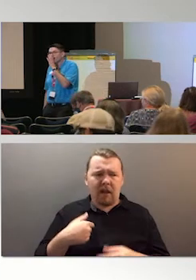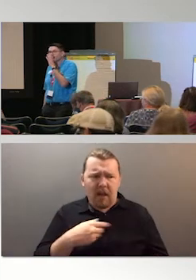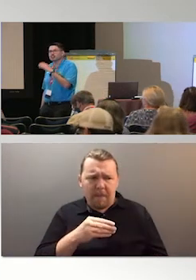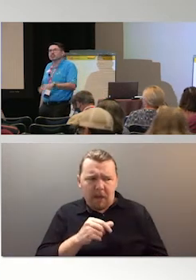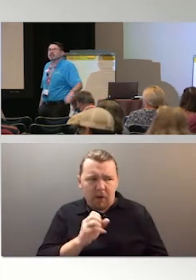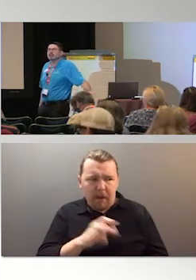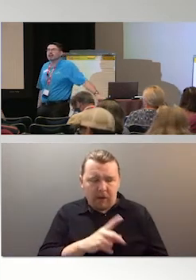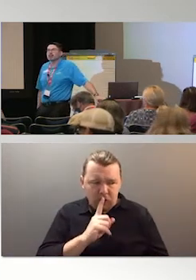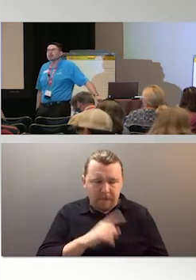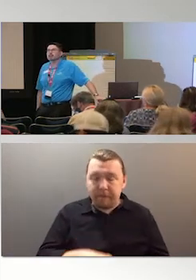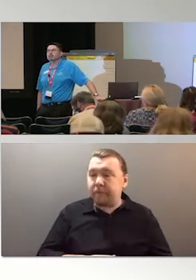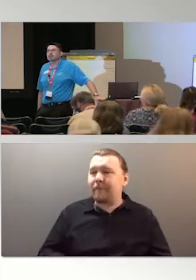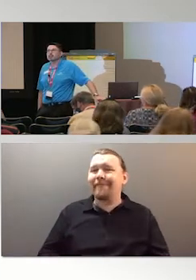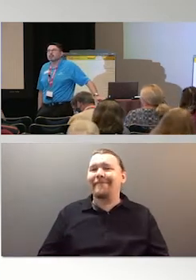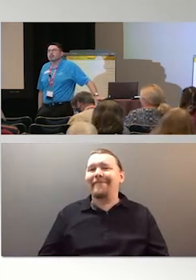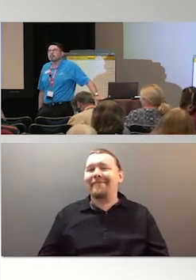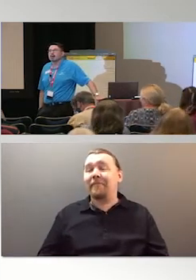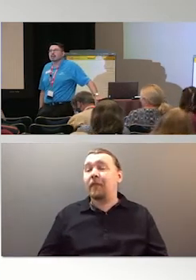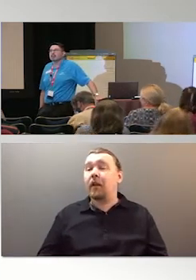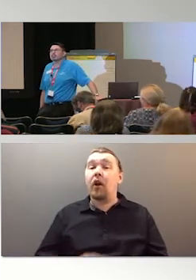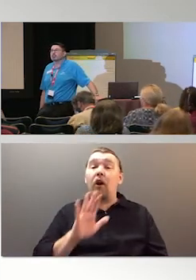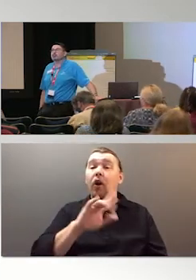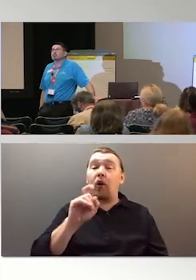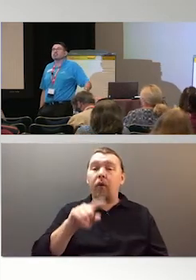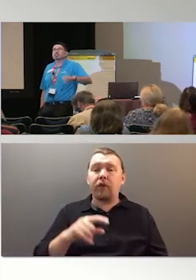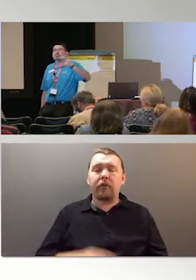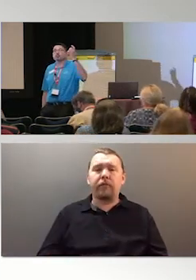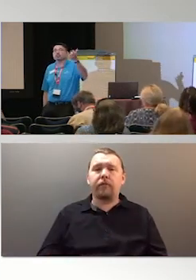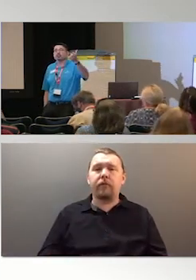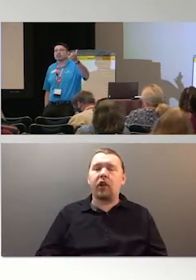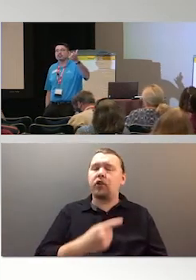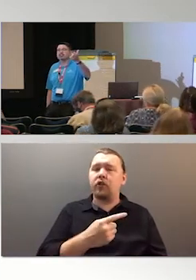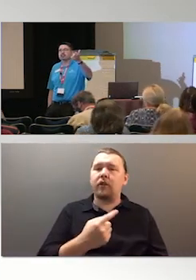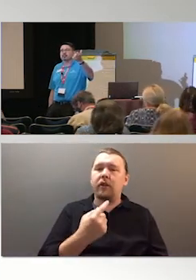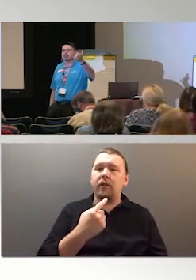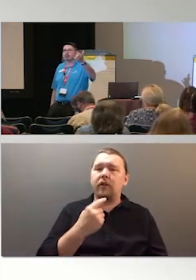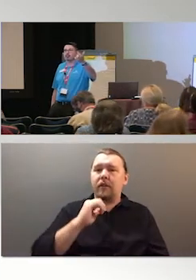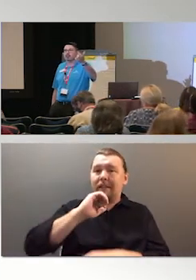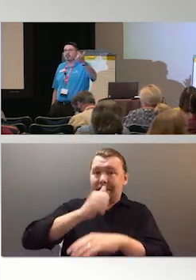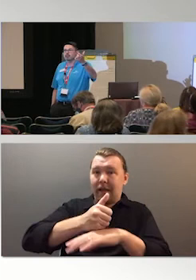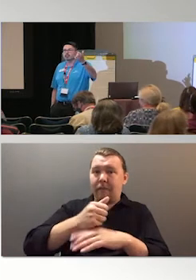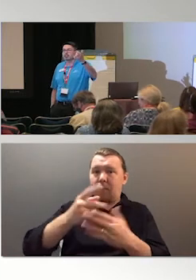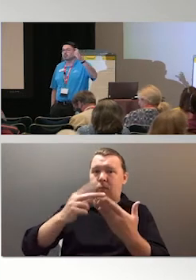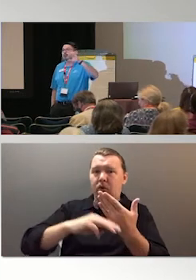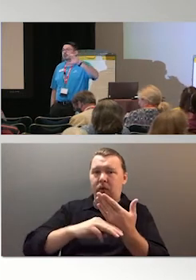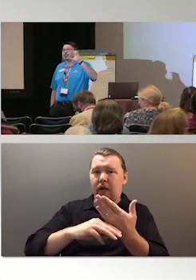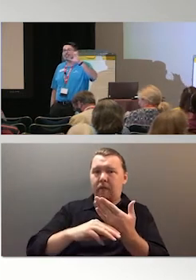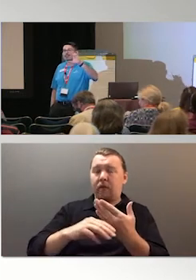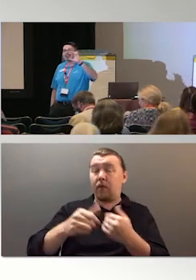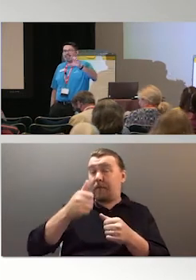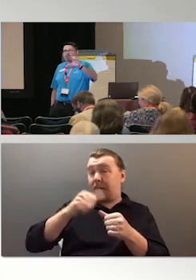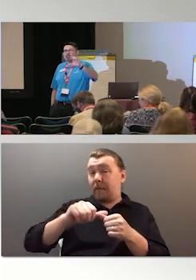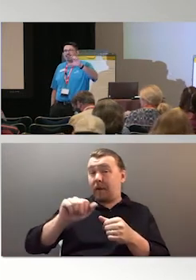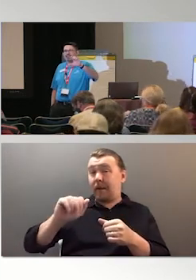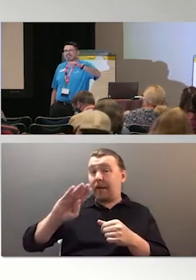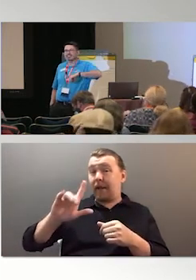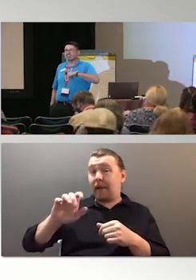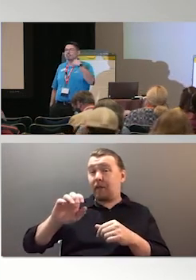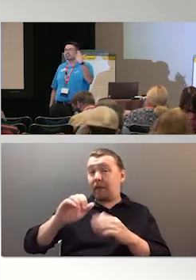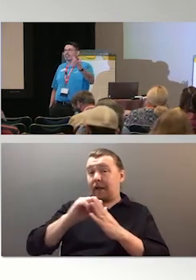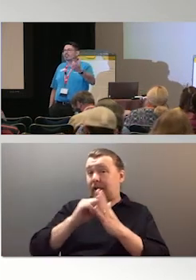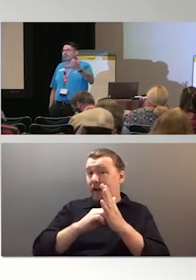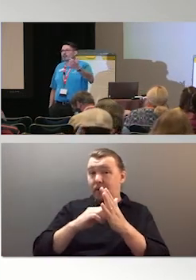you after. But so her question was, she originally set up the program, because remember, the great thing about Able accounts